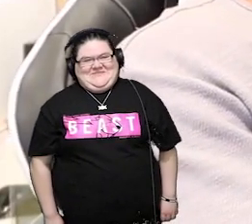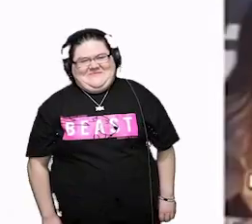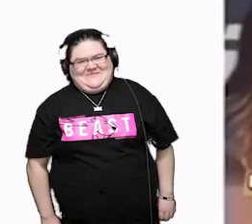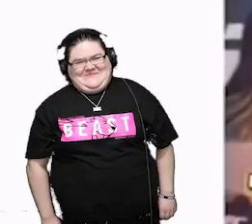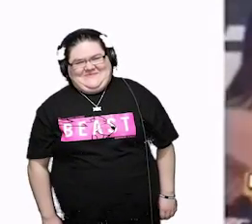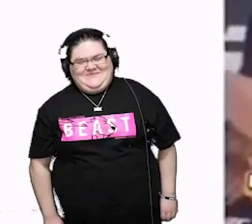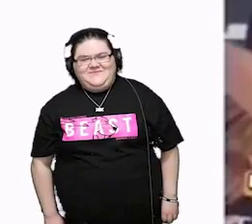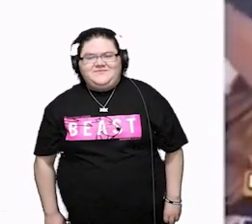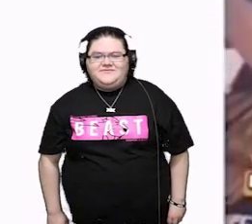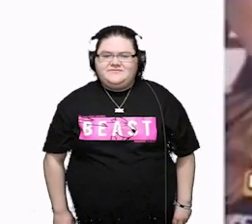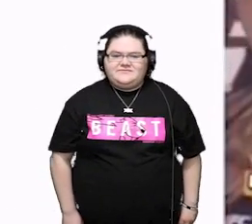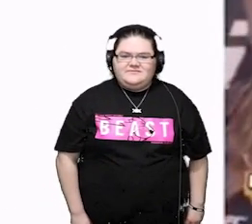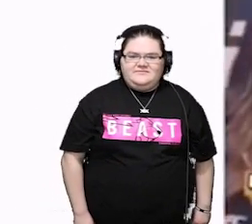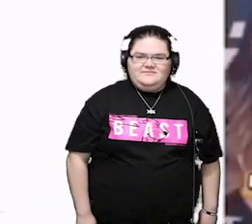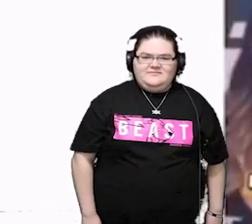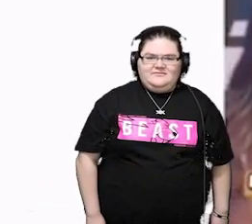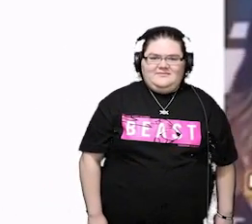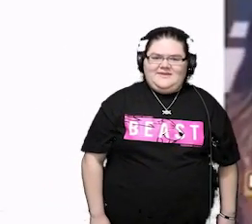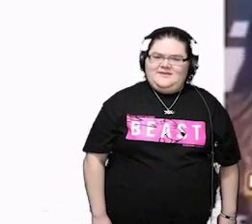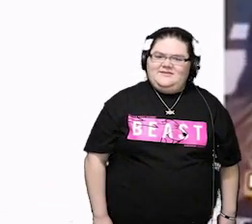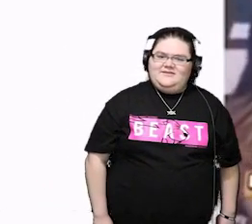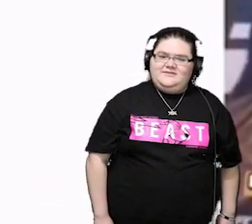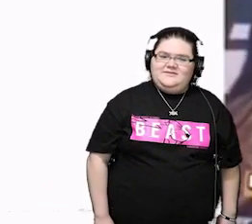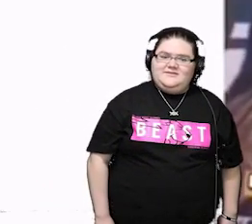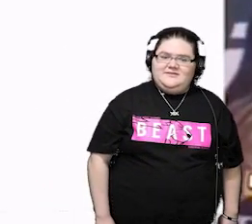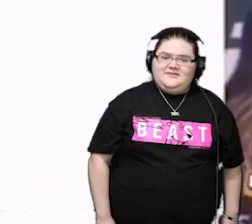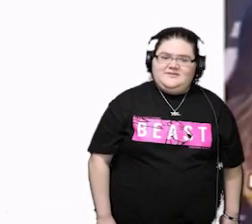Oh! Mr. McGregor!